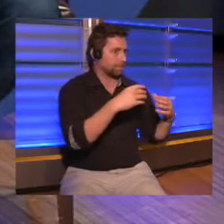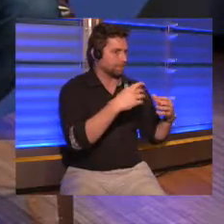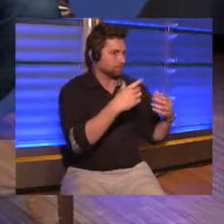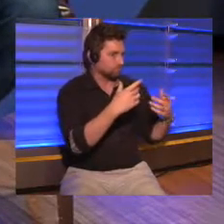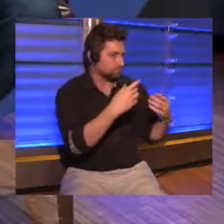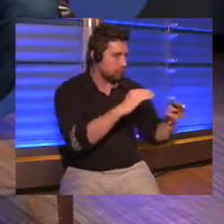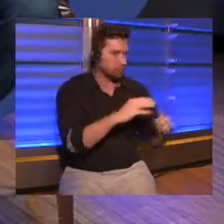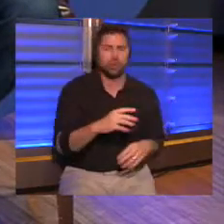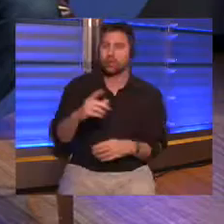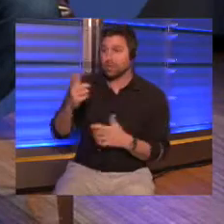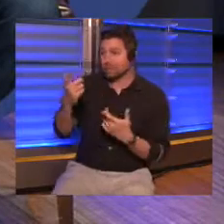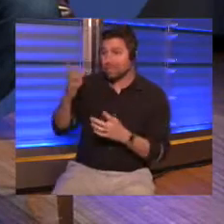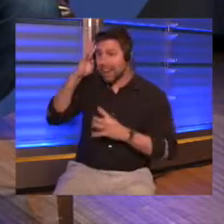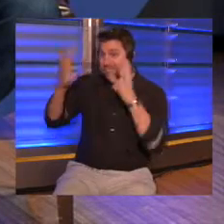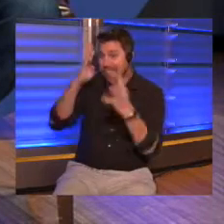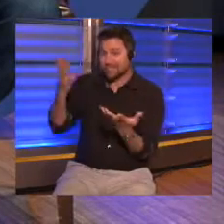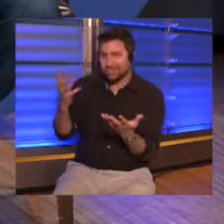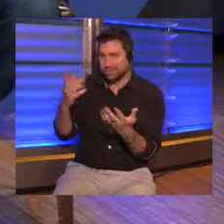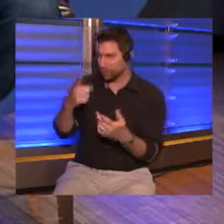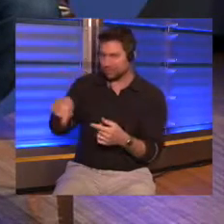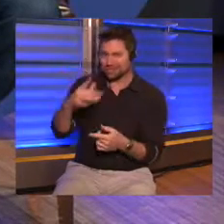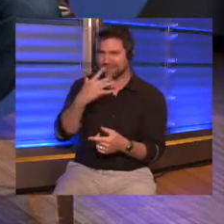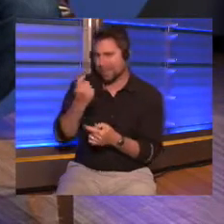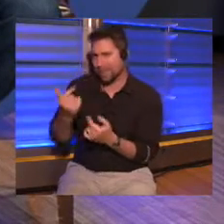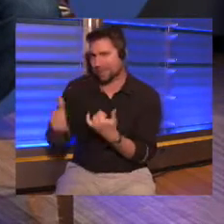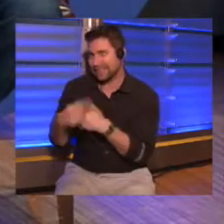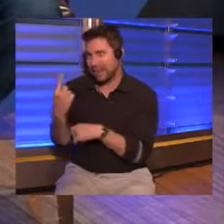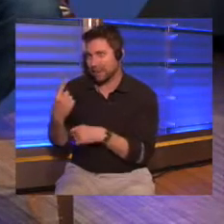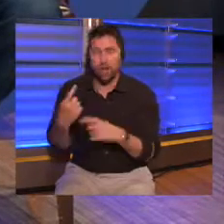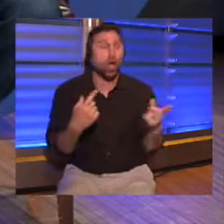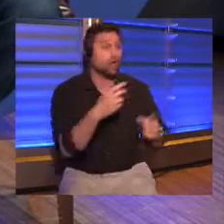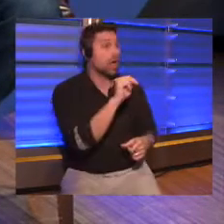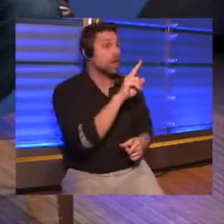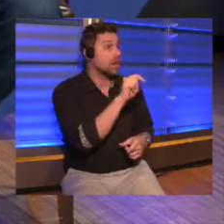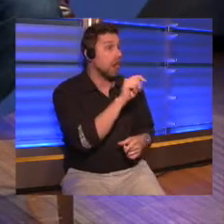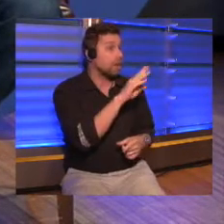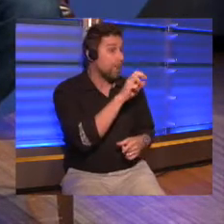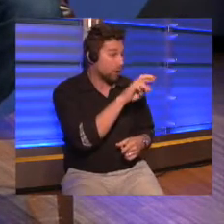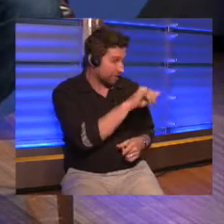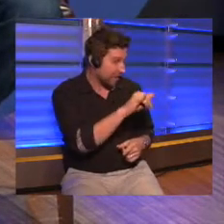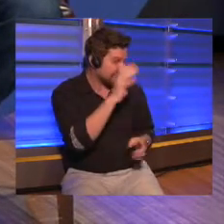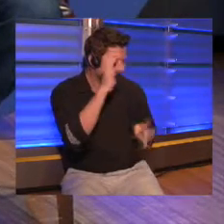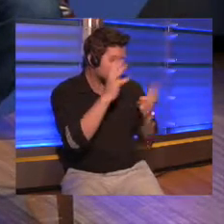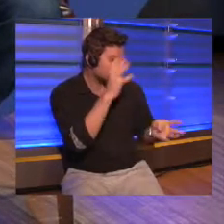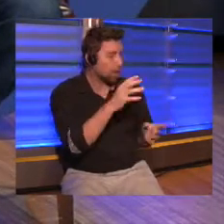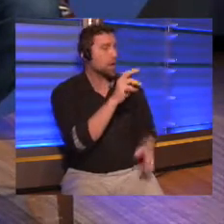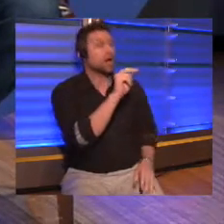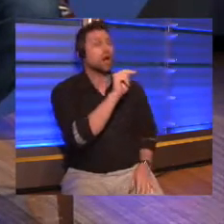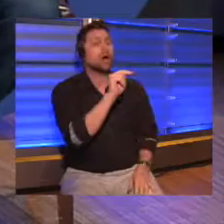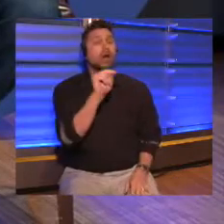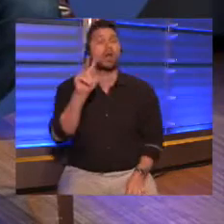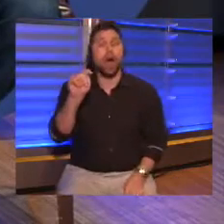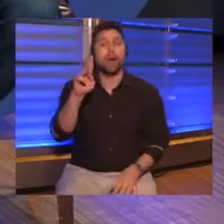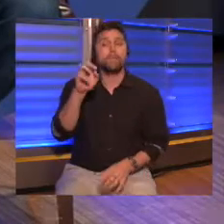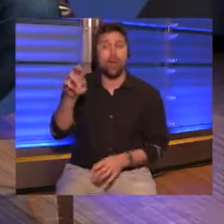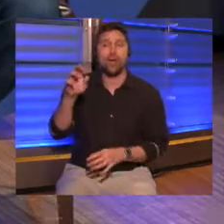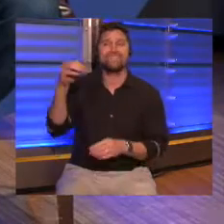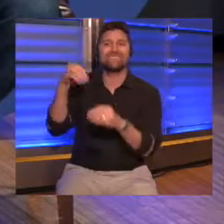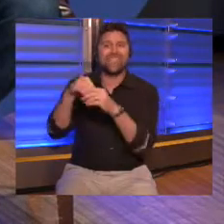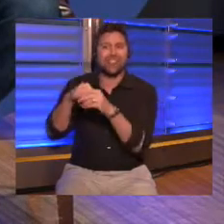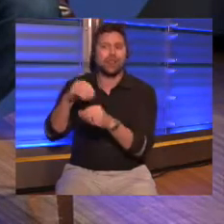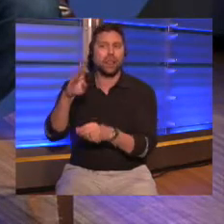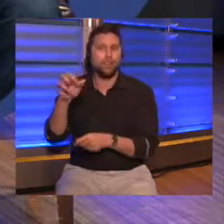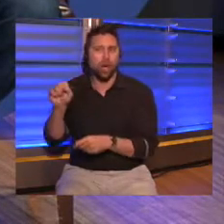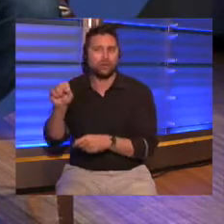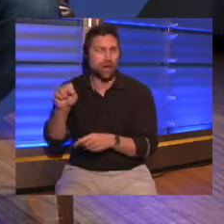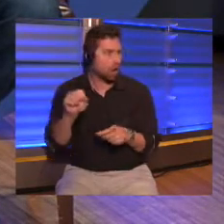of it today. I mean, that's the first of its kind. I'd say innovation. Nut butter is innovation? Nut butter filled bars. Is innovation. Yeah. Oh, I feel I'm